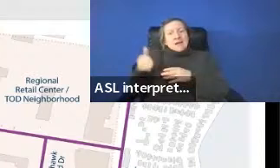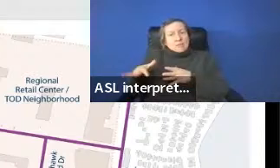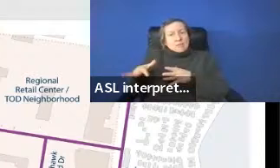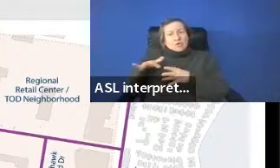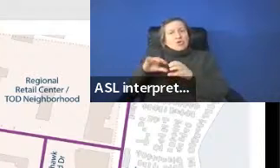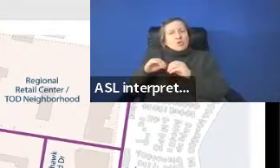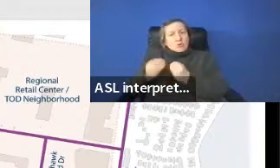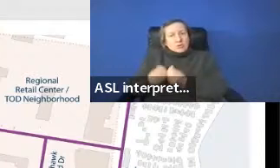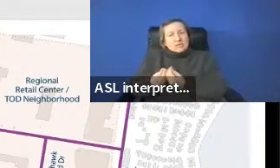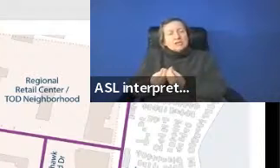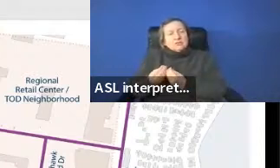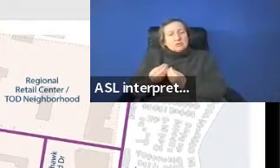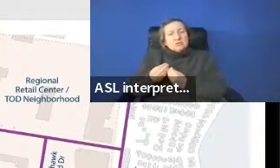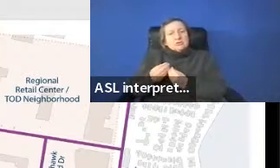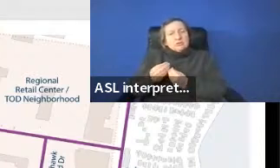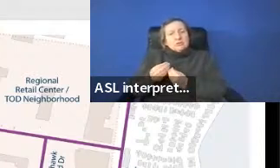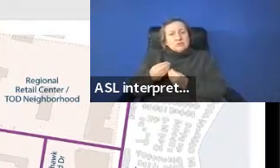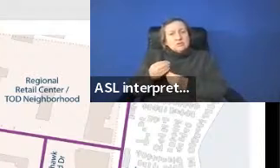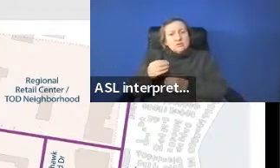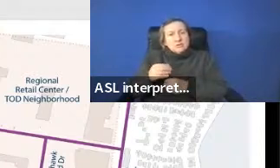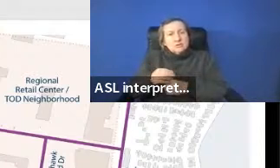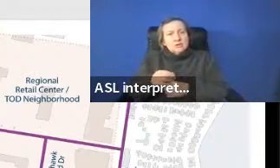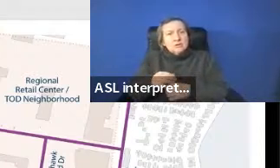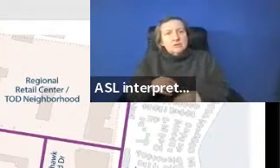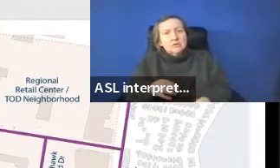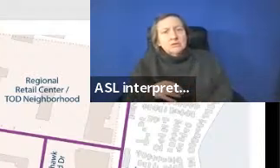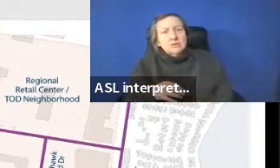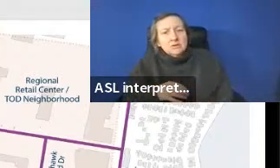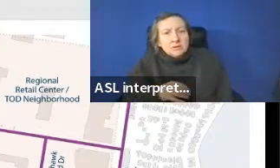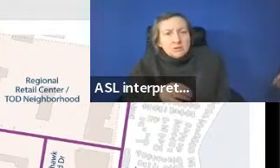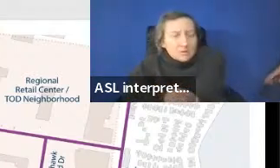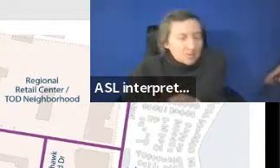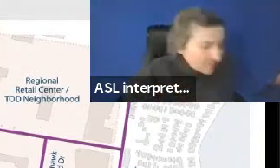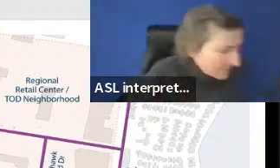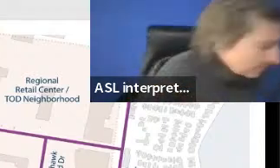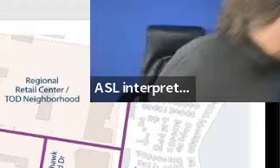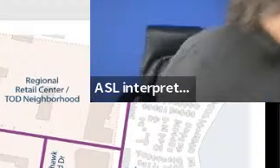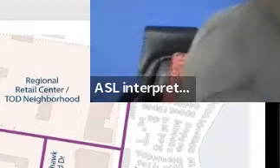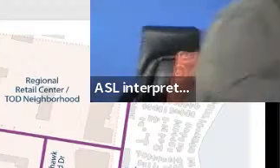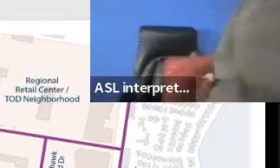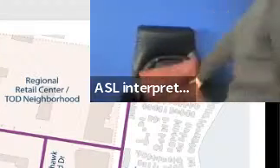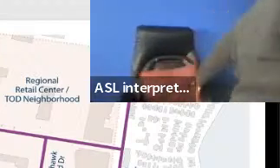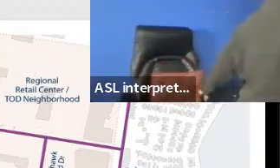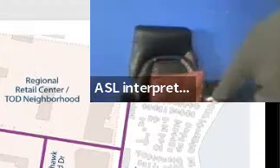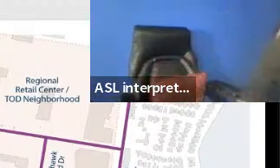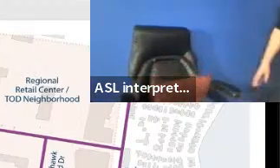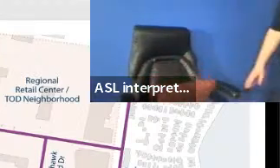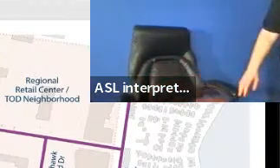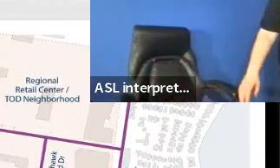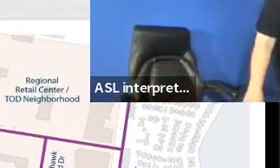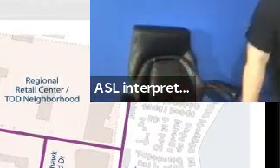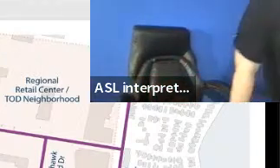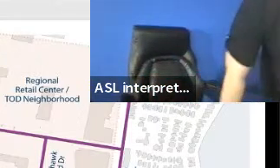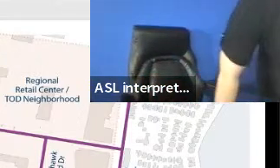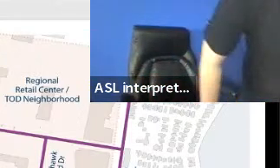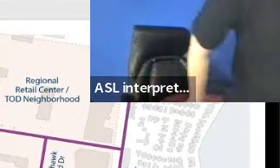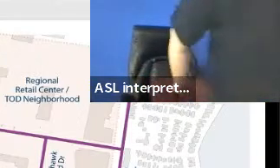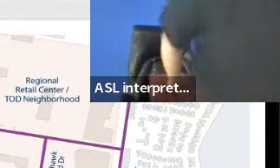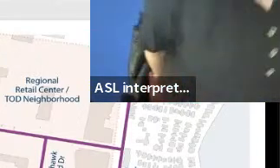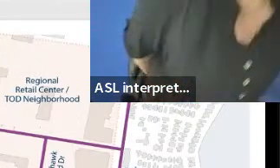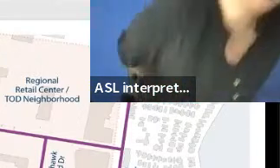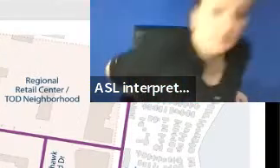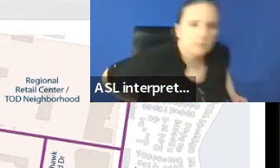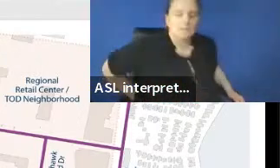So Ellen, Sam, Ellen, can I ask Ellen a quick question? So is that okay? Yeah,